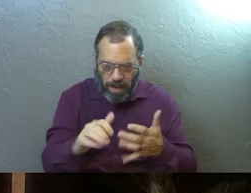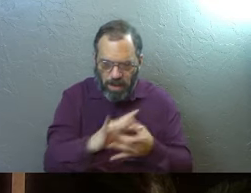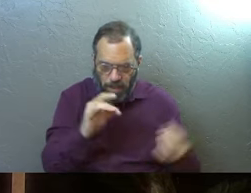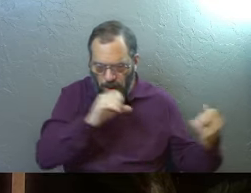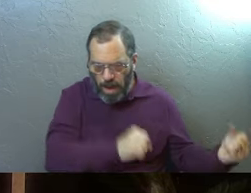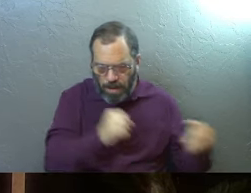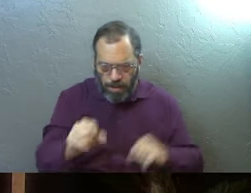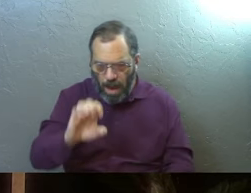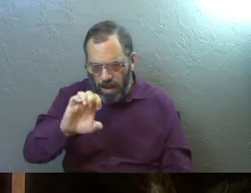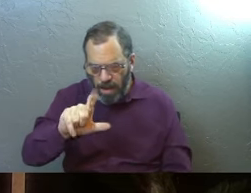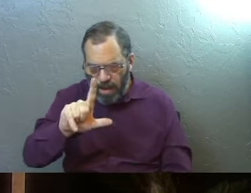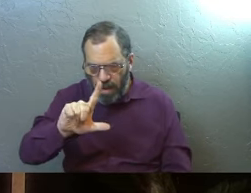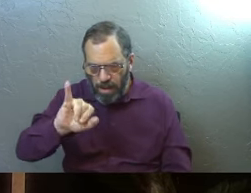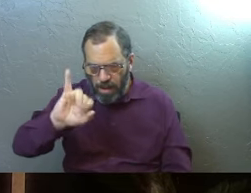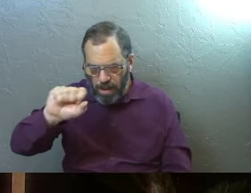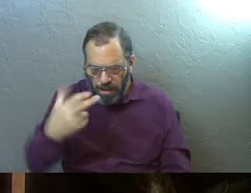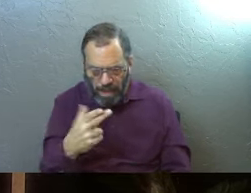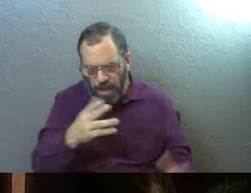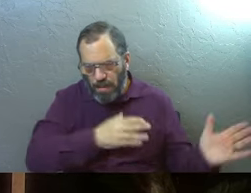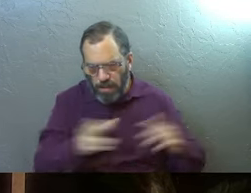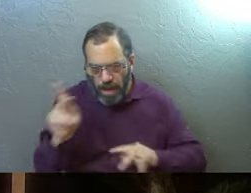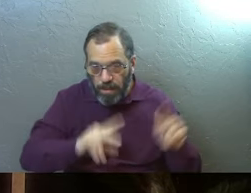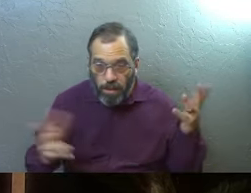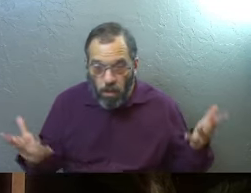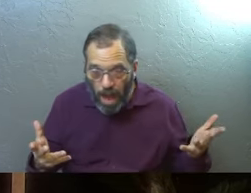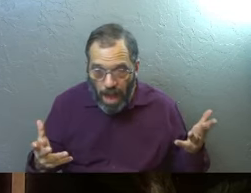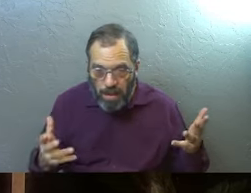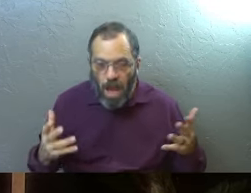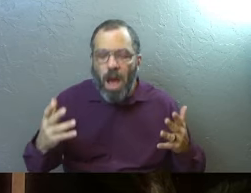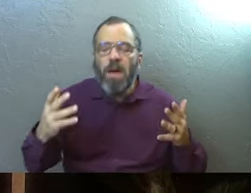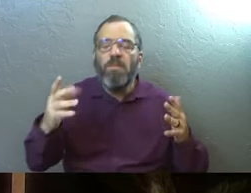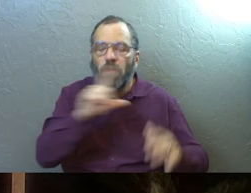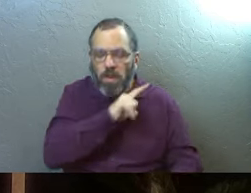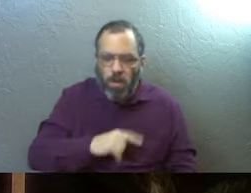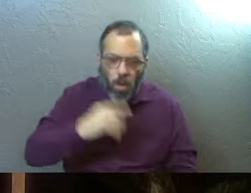and power of Elijah, and he will prepare the people for the